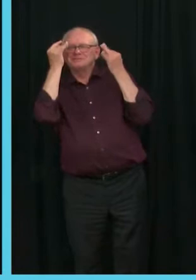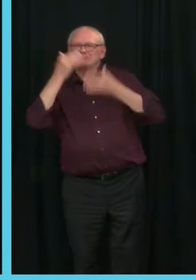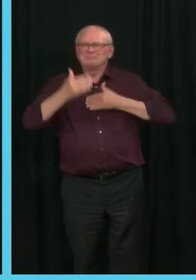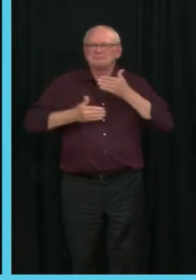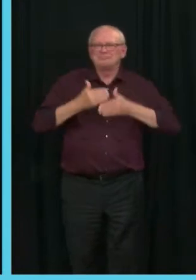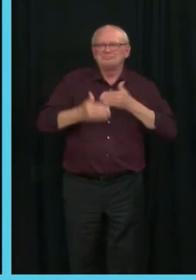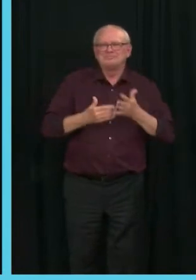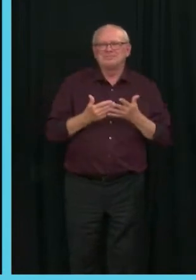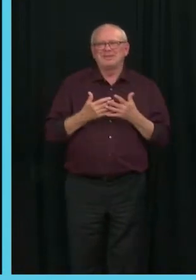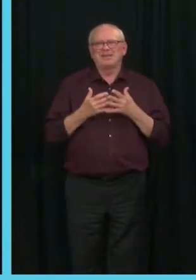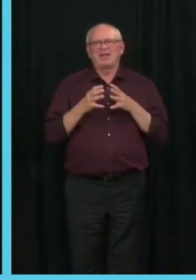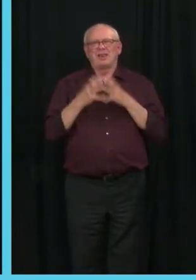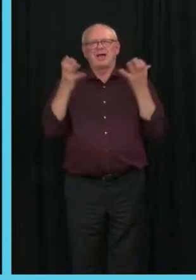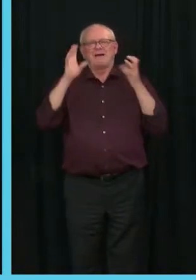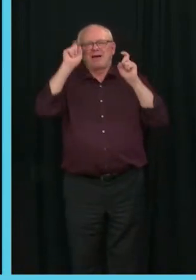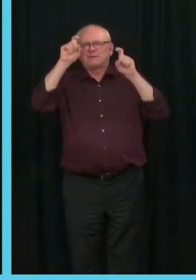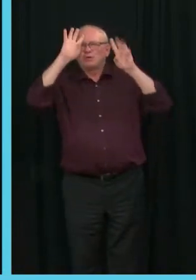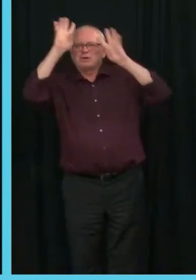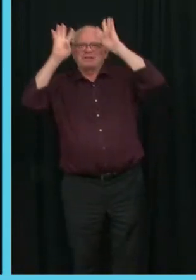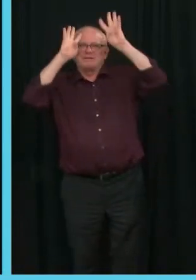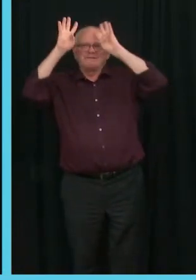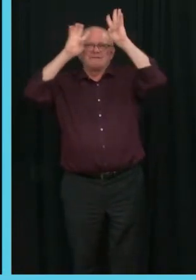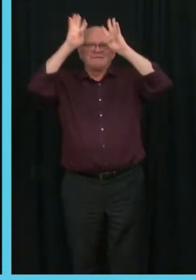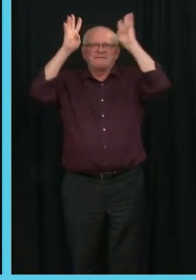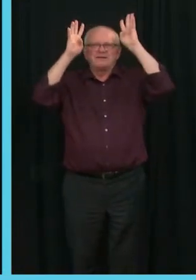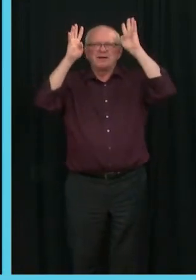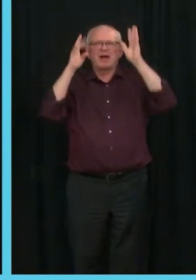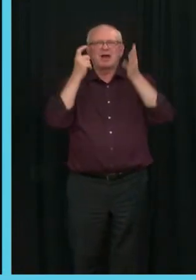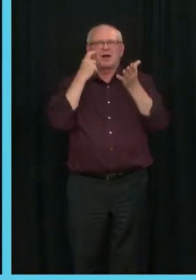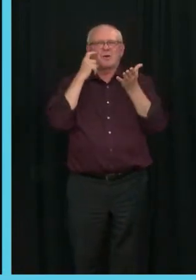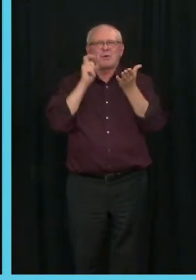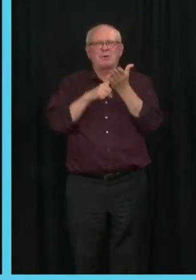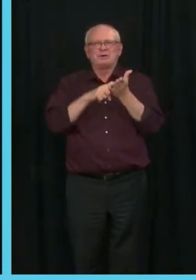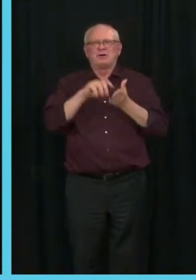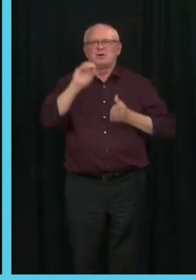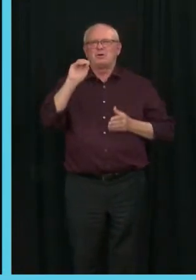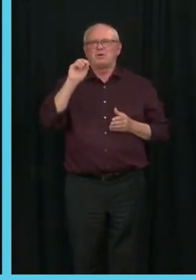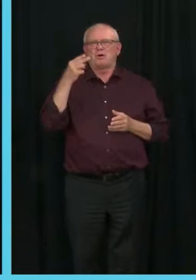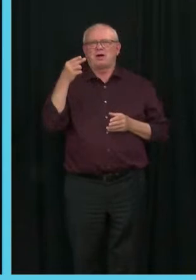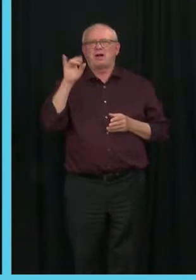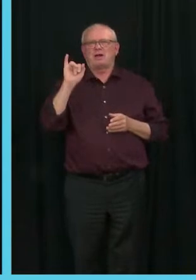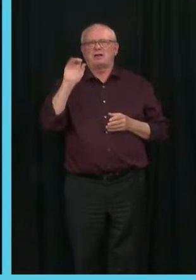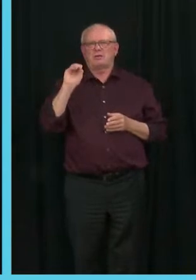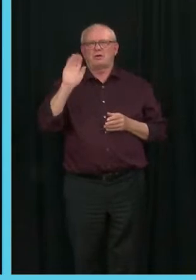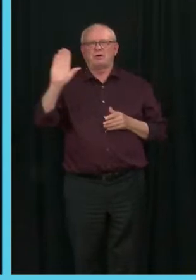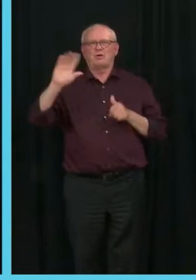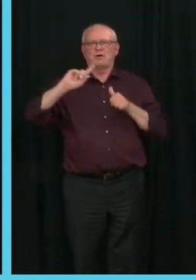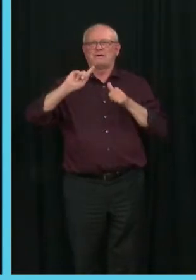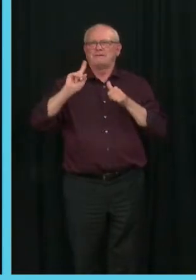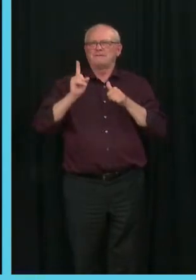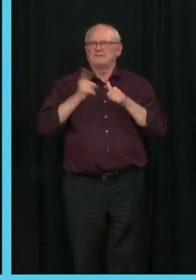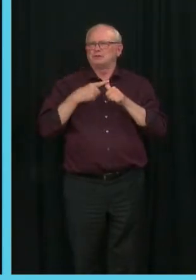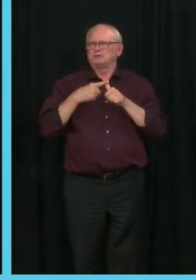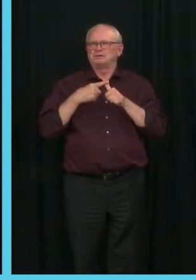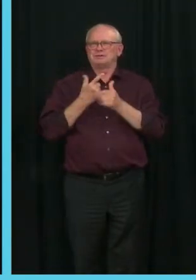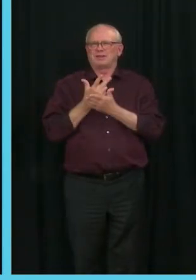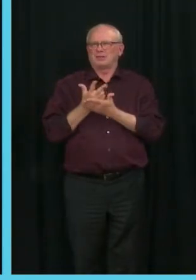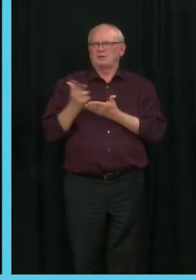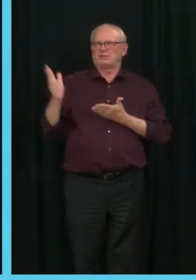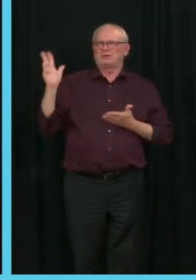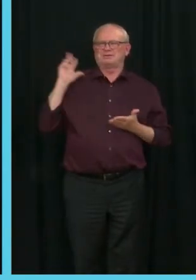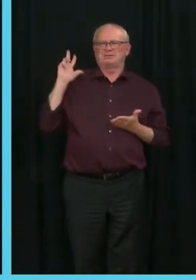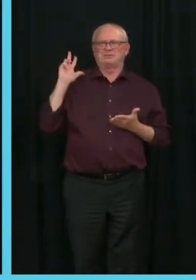creative suggestions. I know that when Ohio led the pack on this about 3-4 weeks back, there was a lot